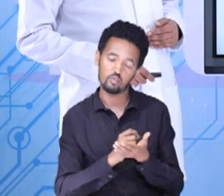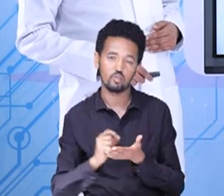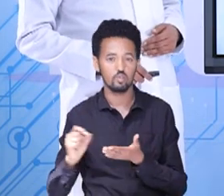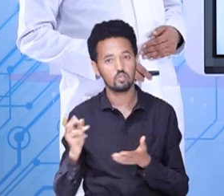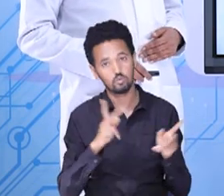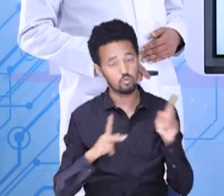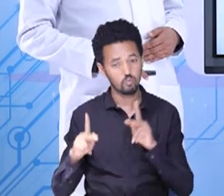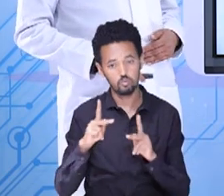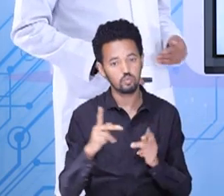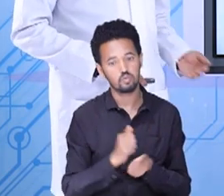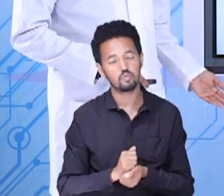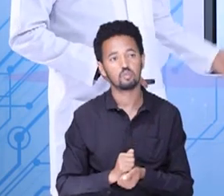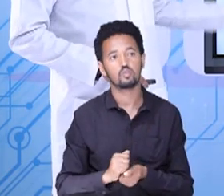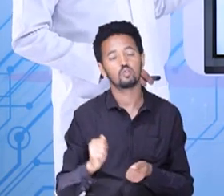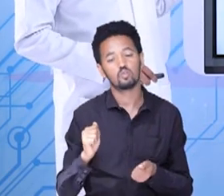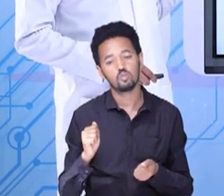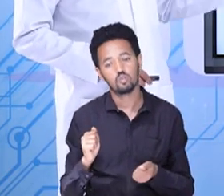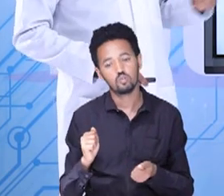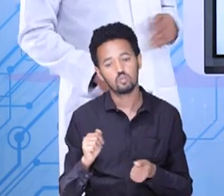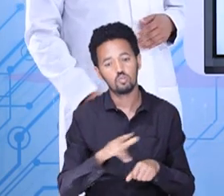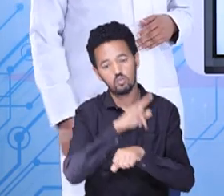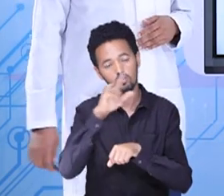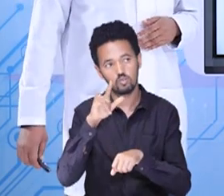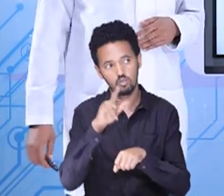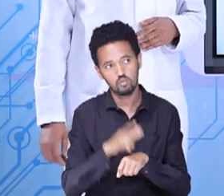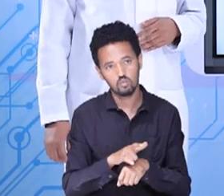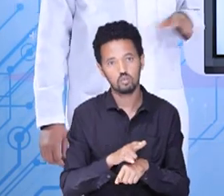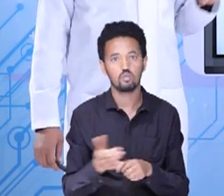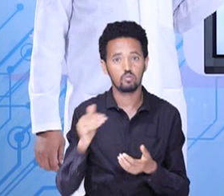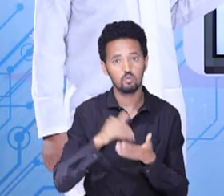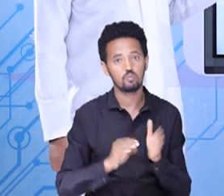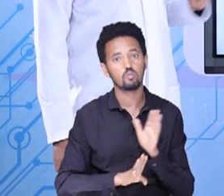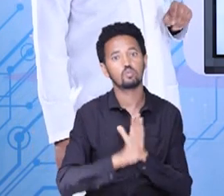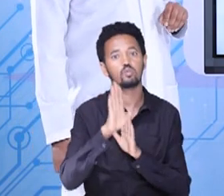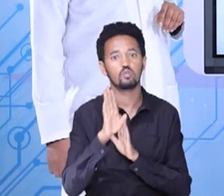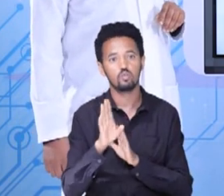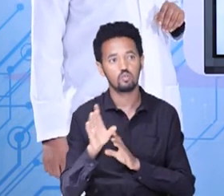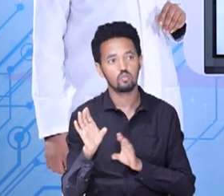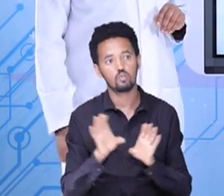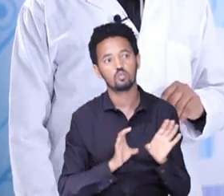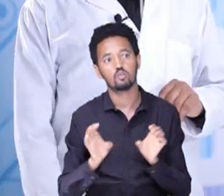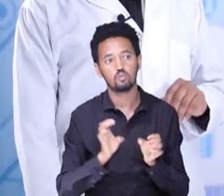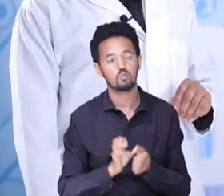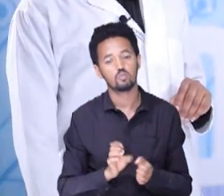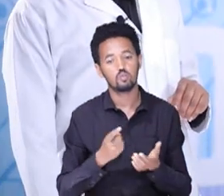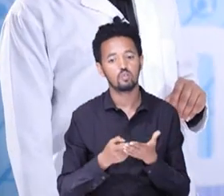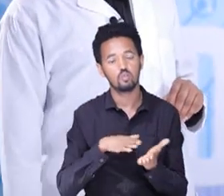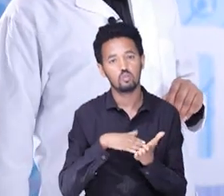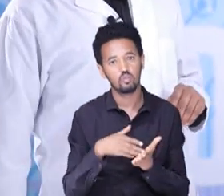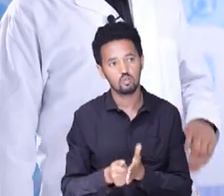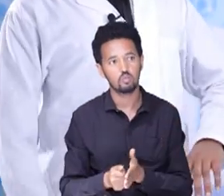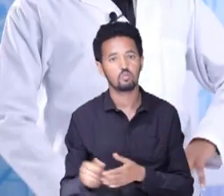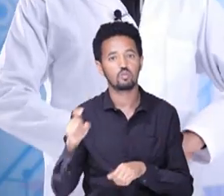properly the question for nationalities, absence of saving for fast development. Those are the weakness of